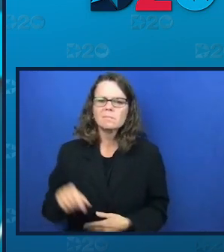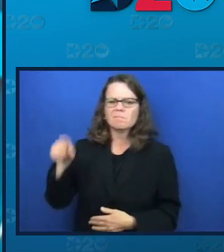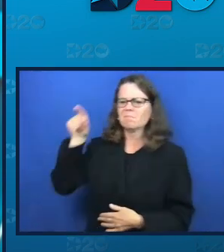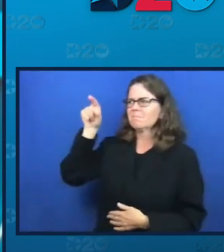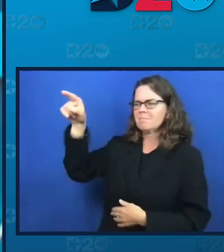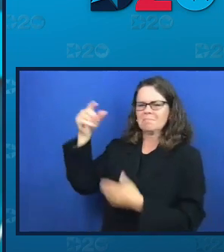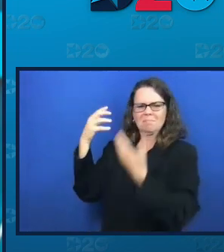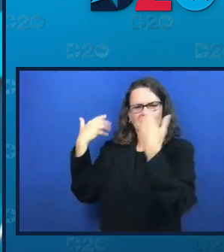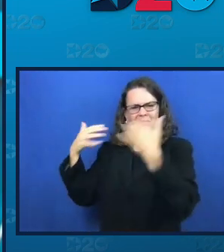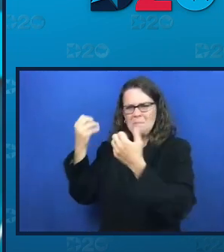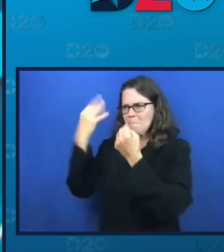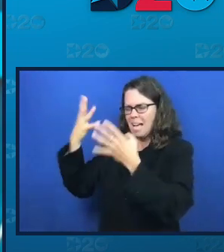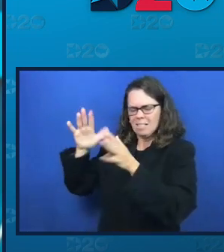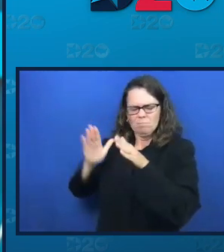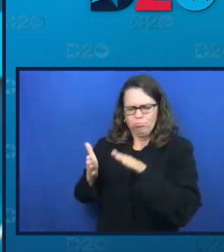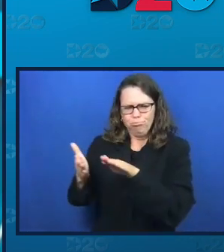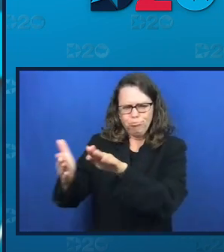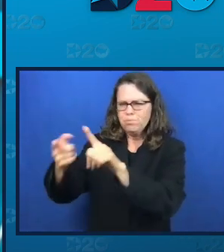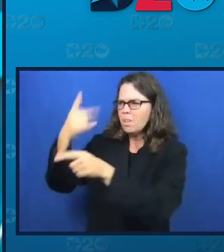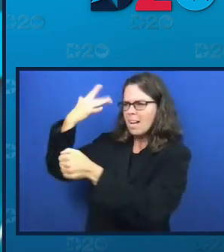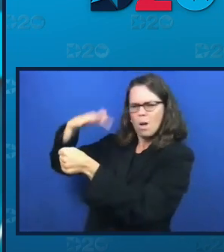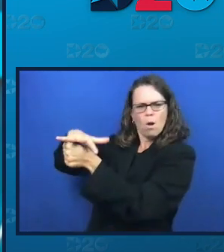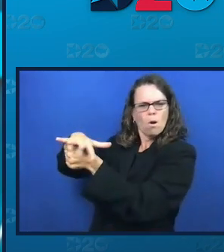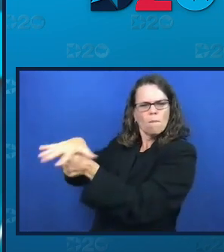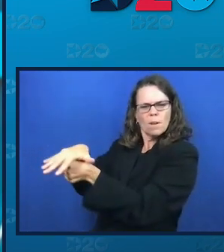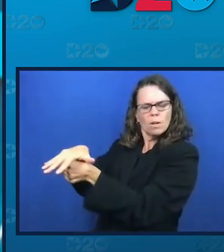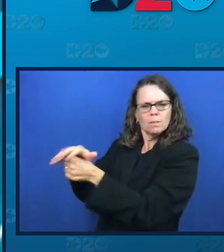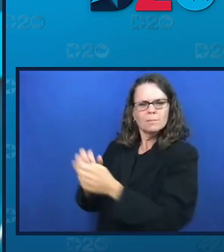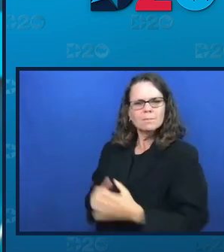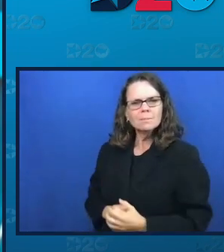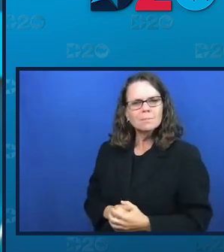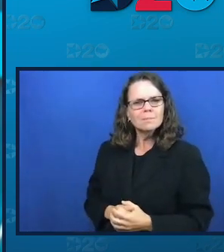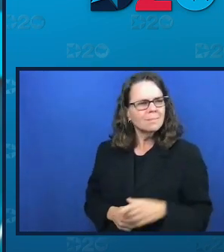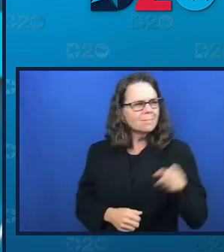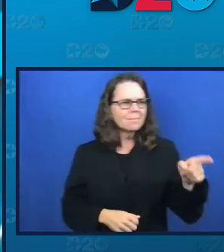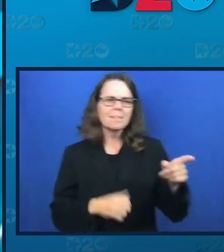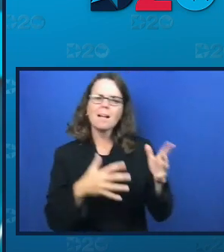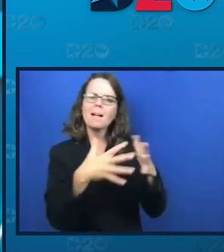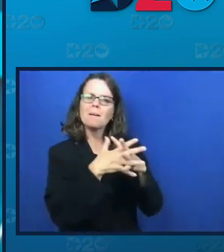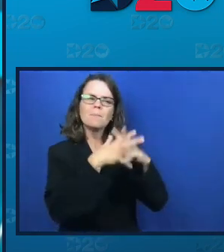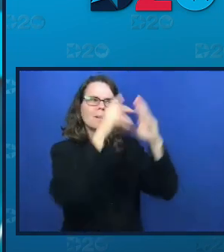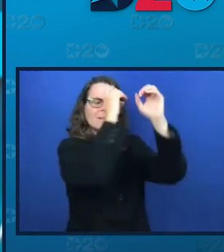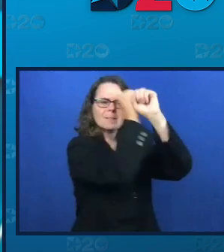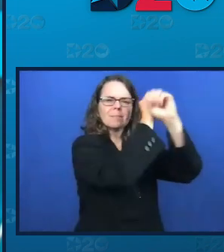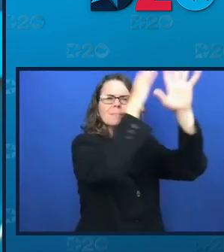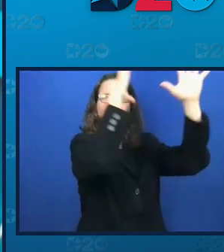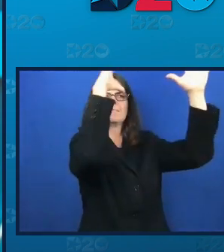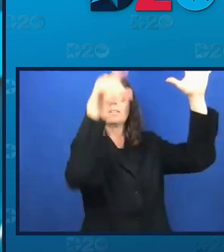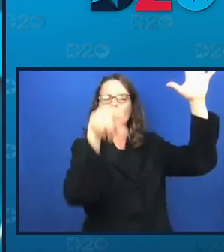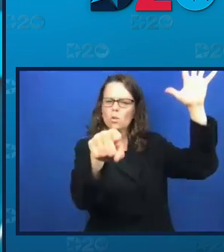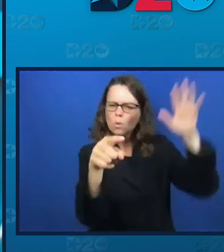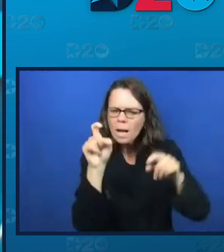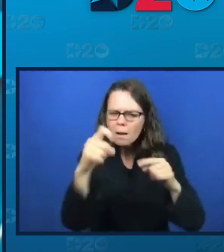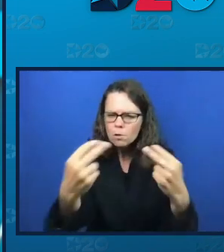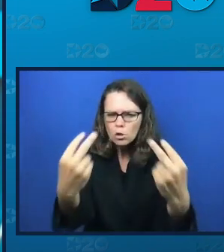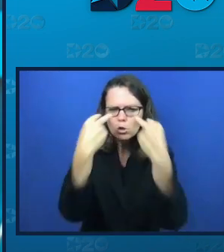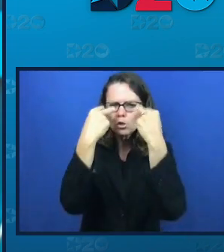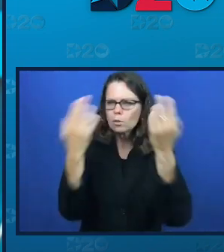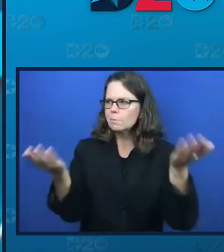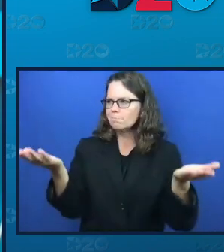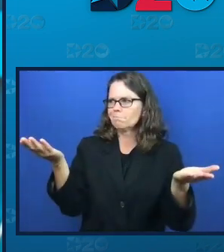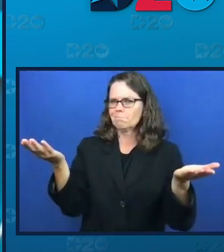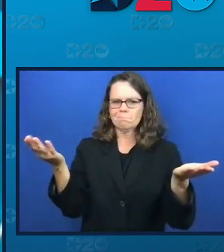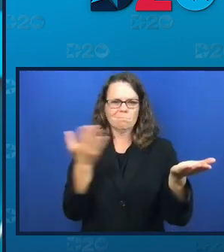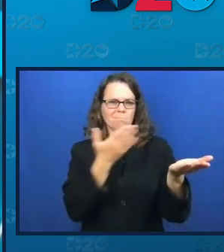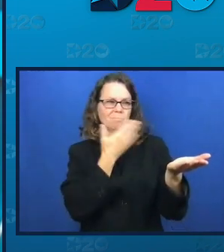dream lives? I think we know the answer to that fundamental question, because most of us want the same